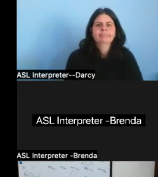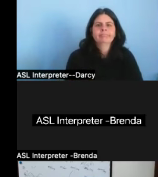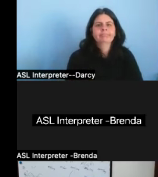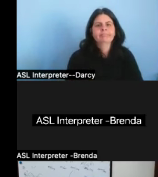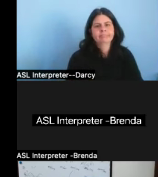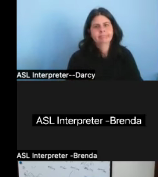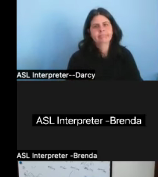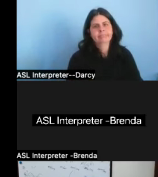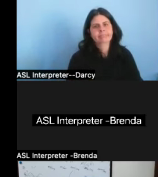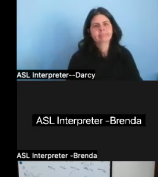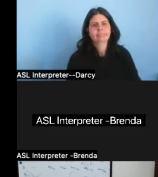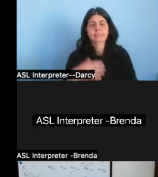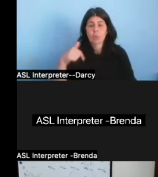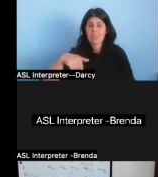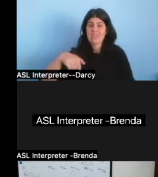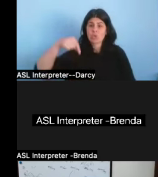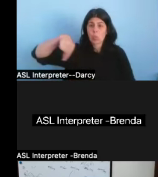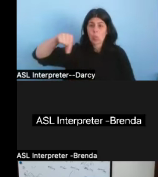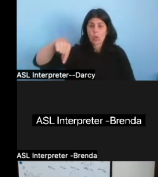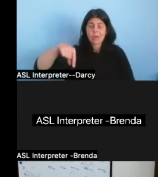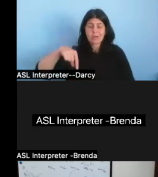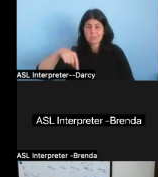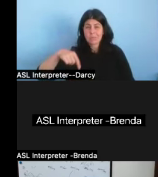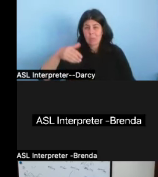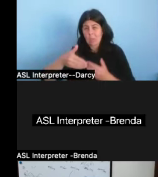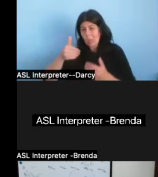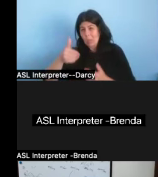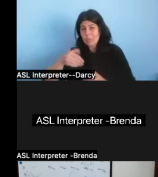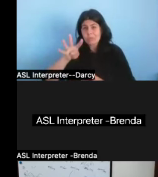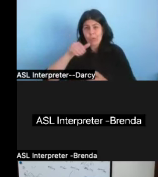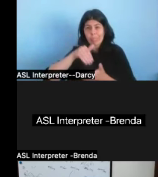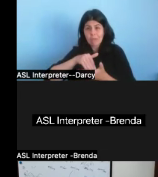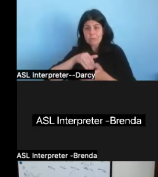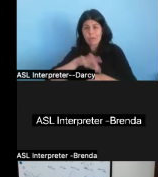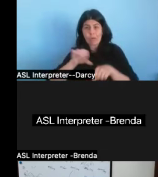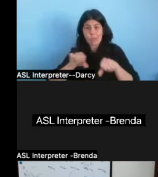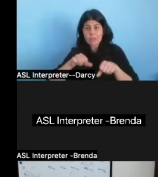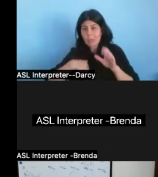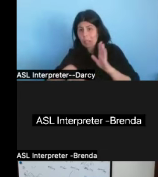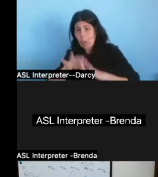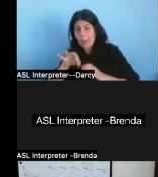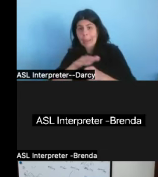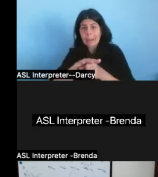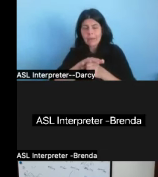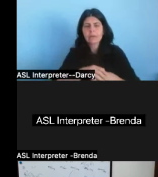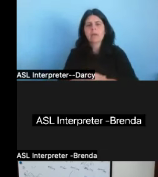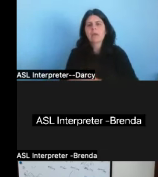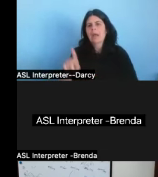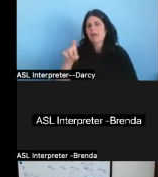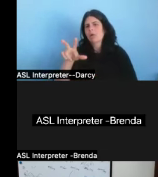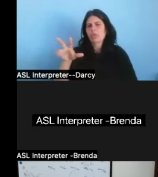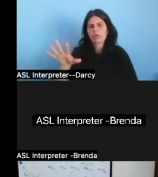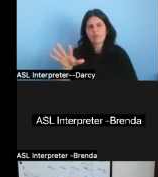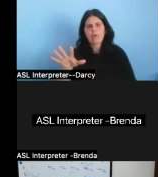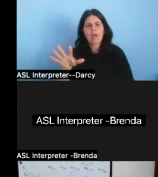Thank you. Okay, so this quarter we had just shy of 4,000 earthquakes that we located and 135 quarry